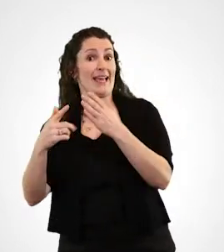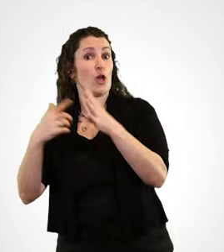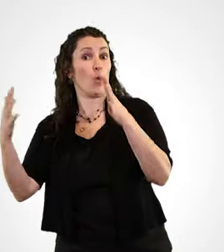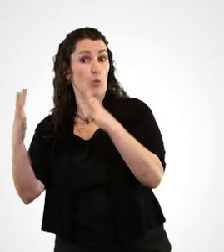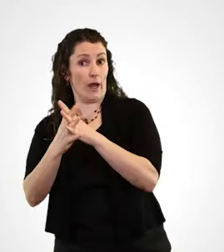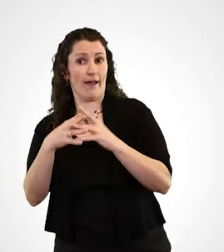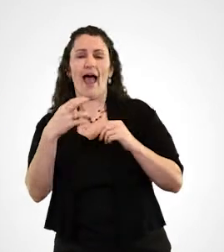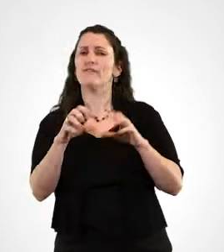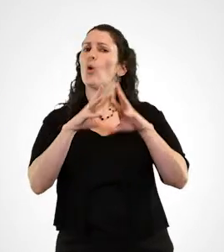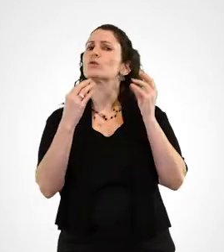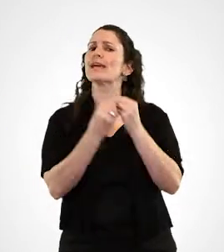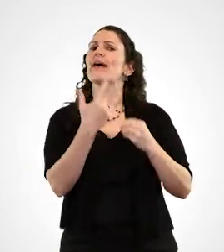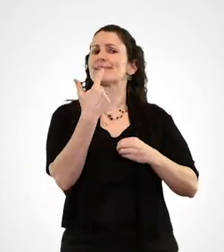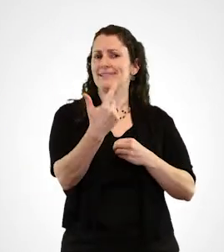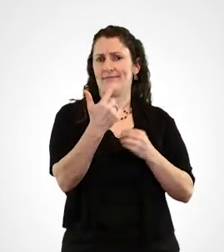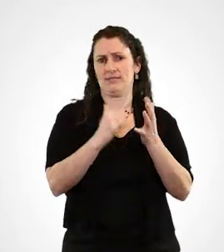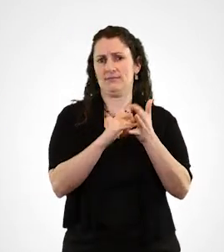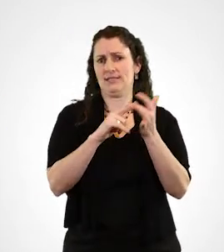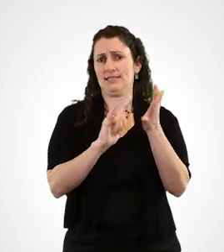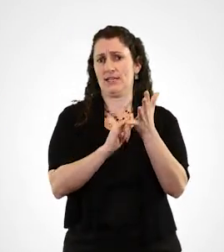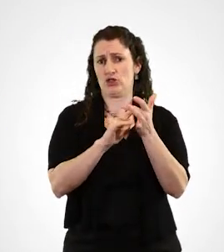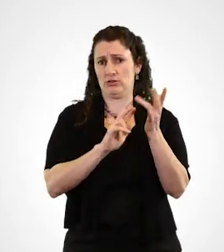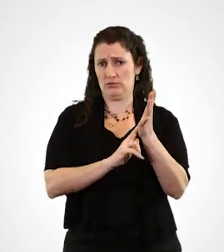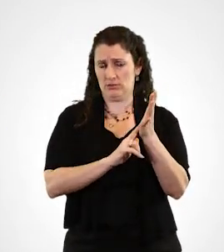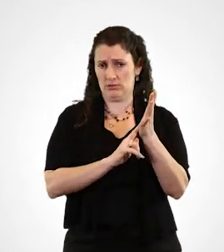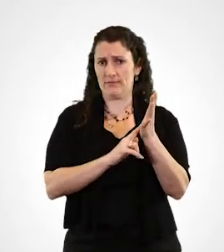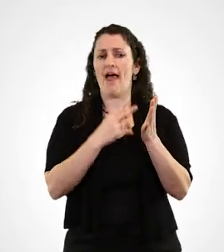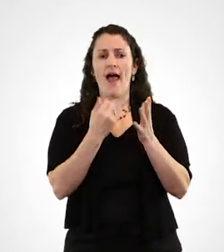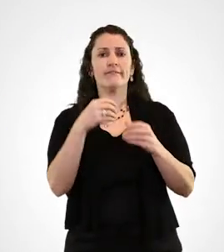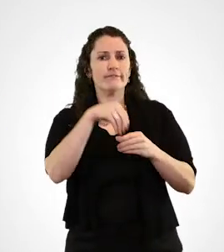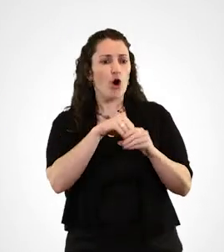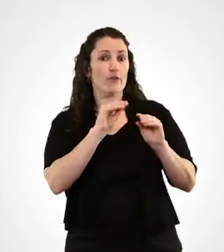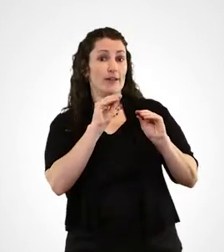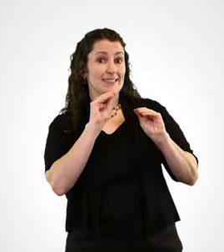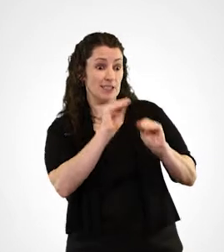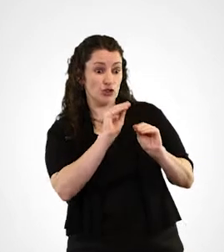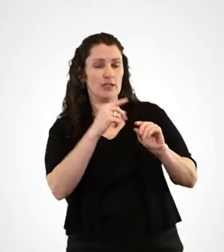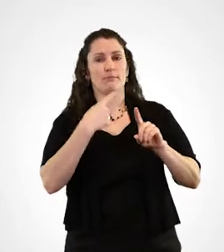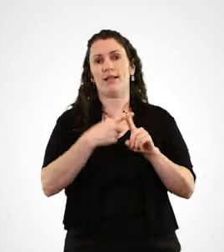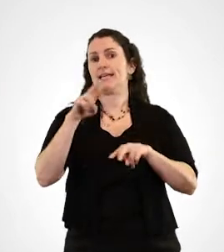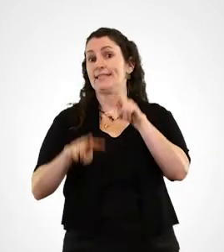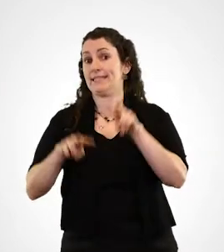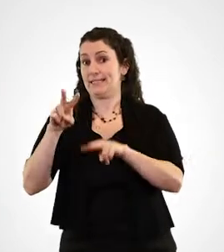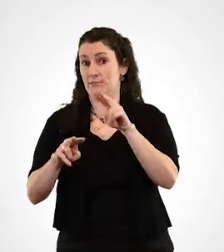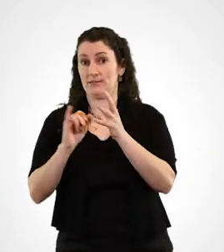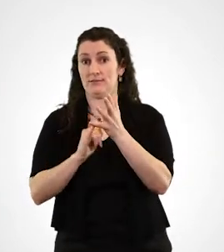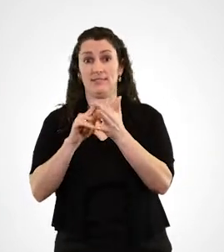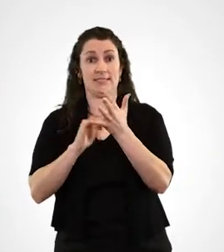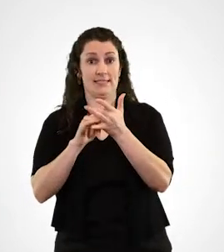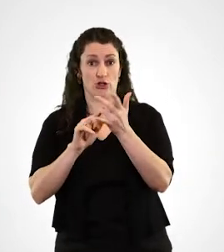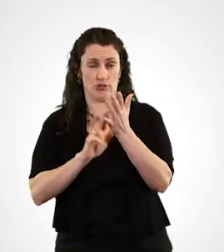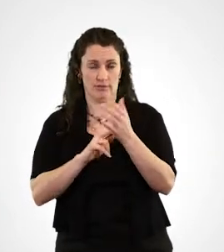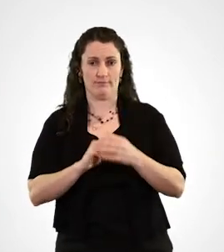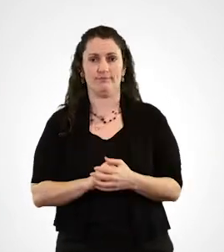includes both the teaching sessions as well as the assessment sessions. So these